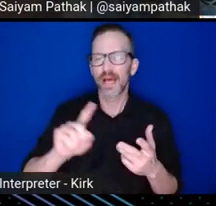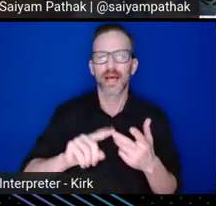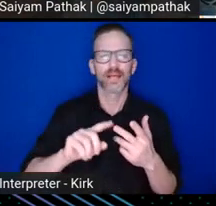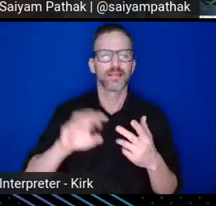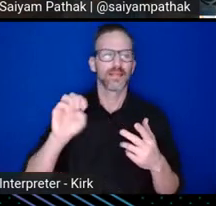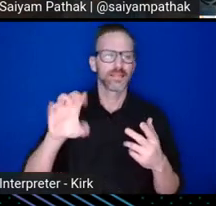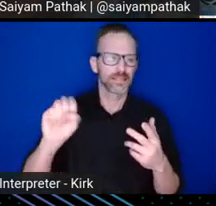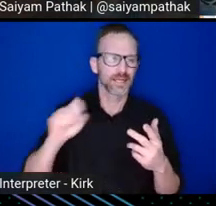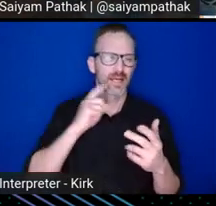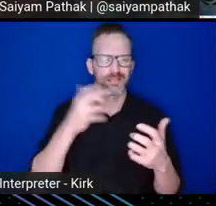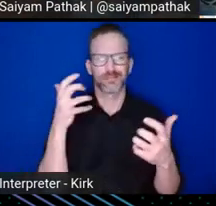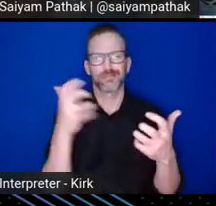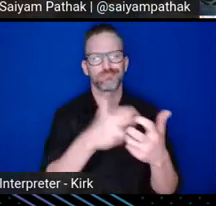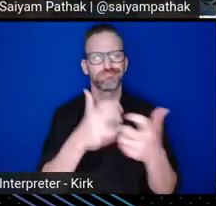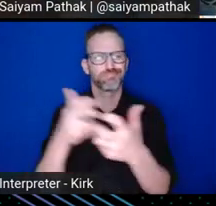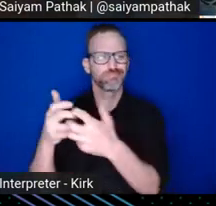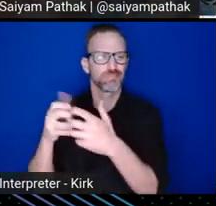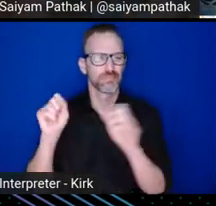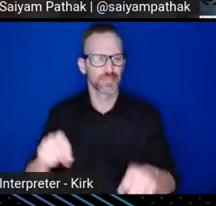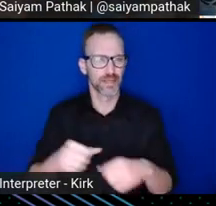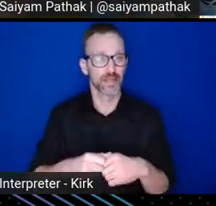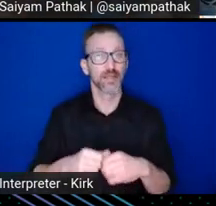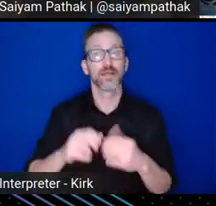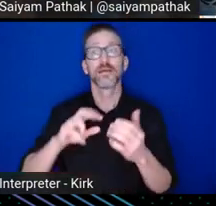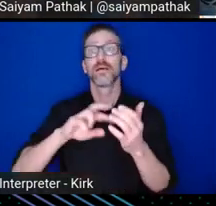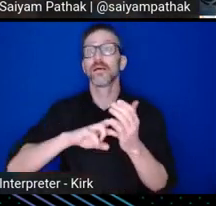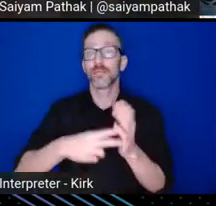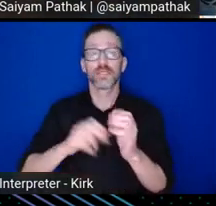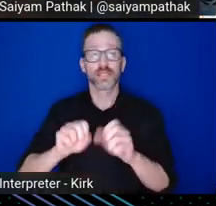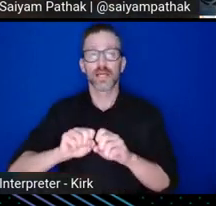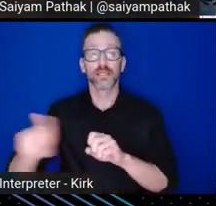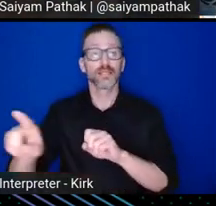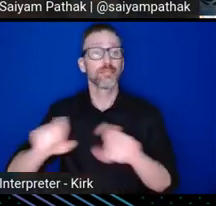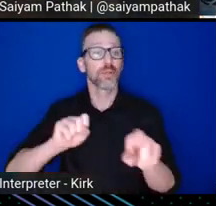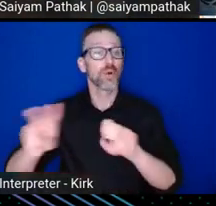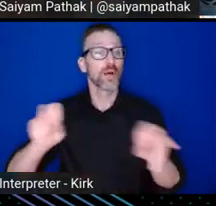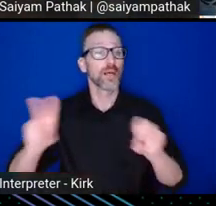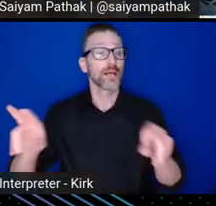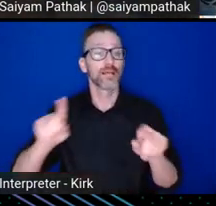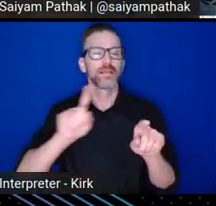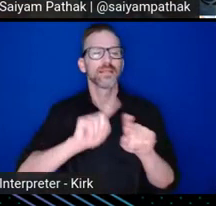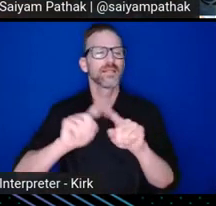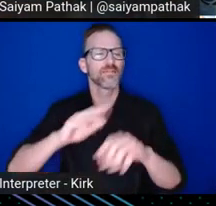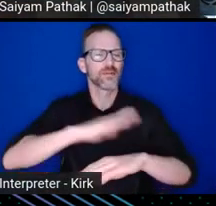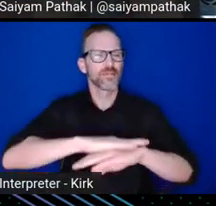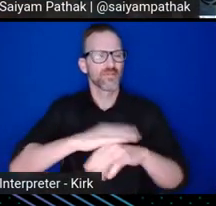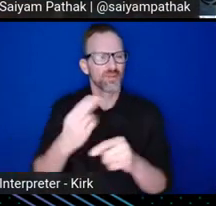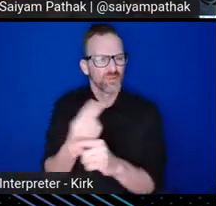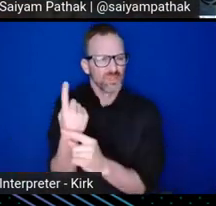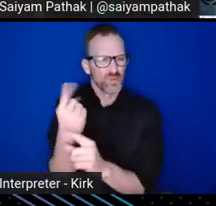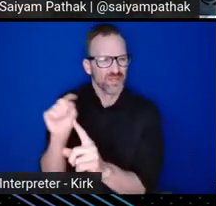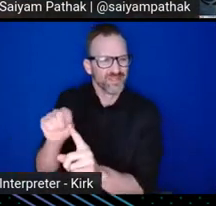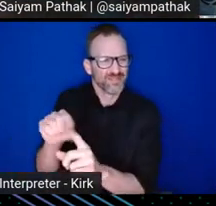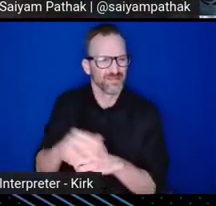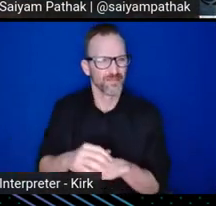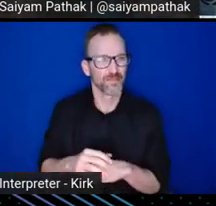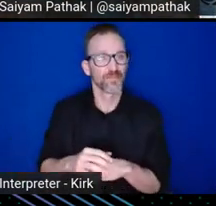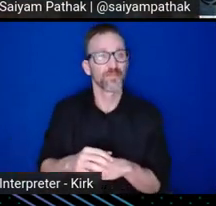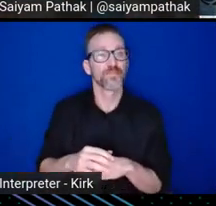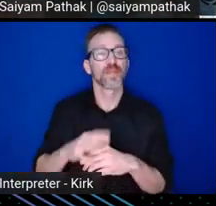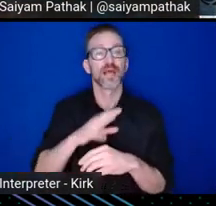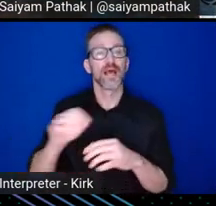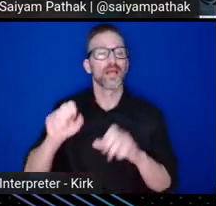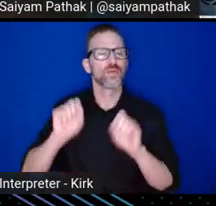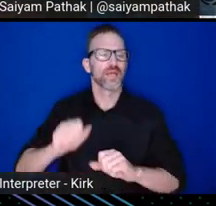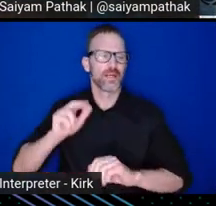means is you can deploy to different platforms using the same file. It is easy to build, deploy, and observe application.